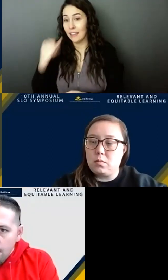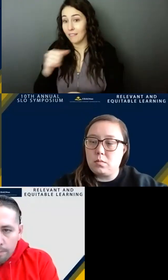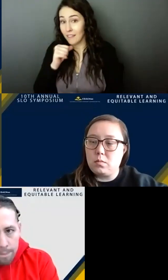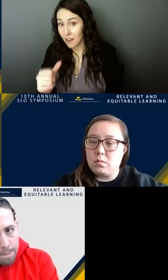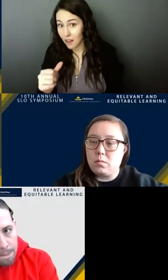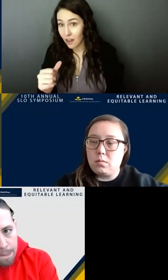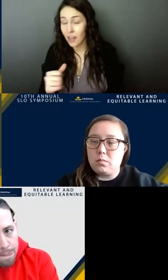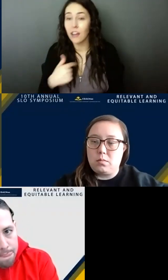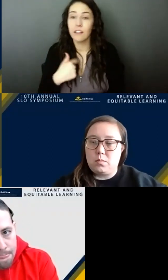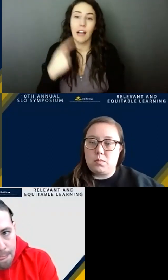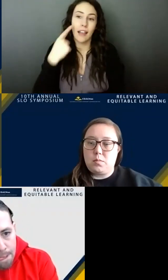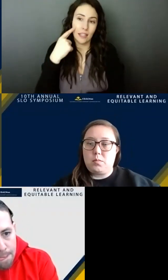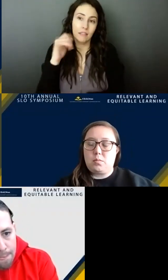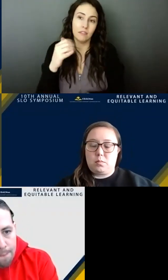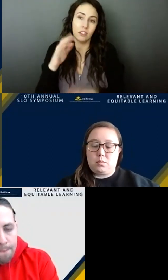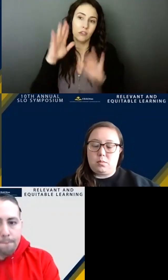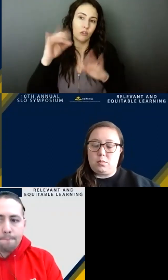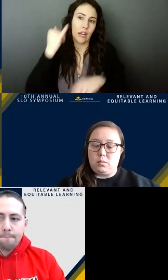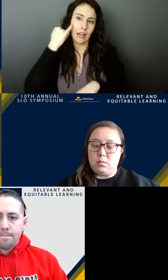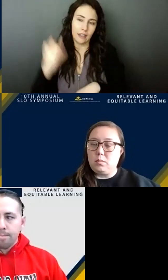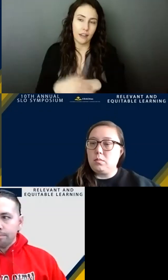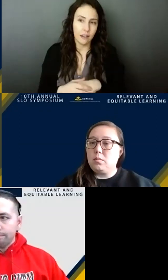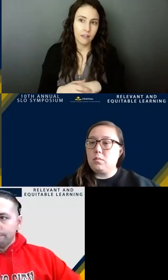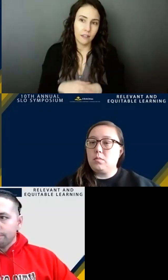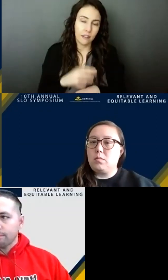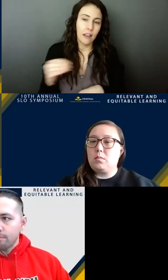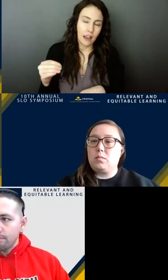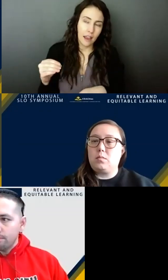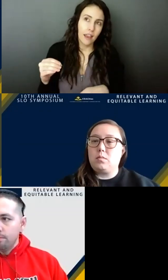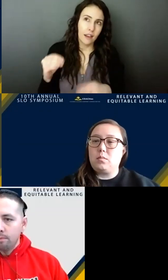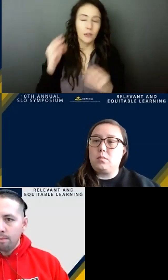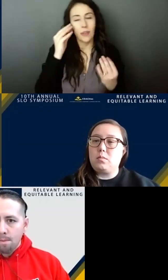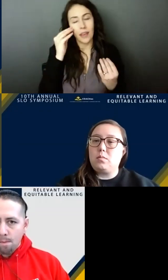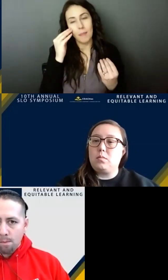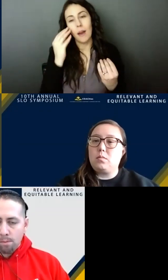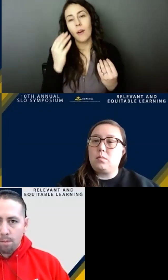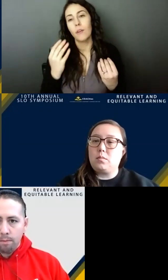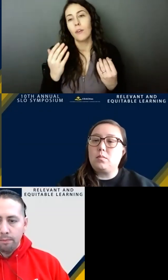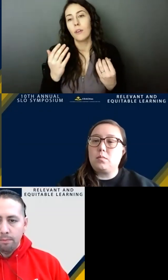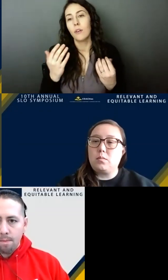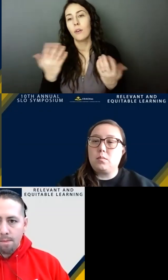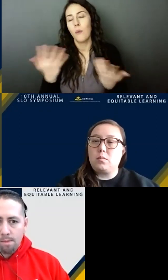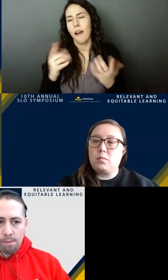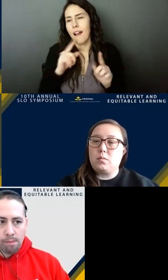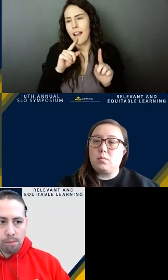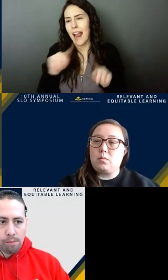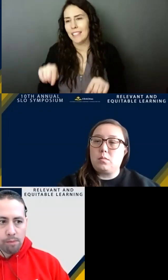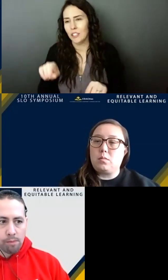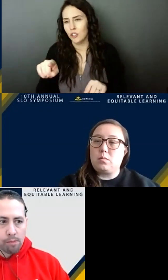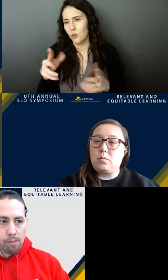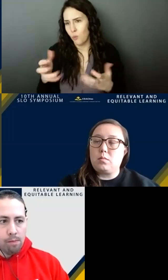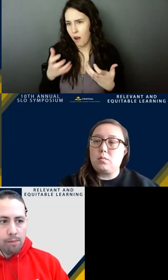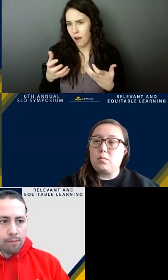to do, and to be thinking about the questions that you're trying to answer together and